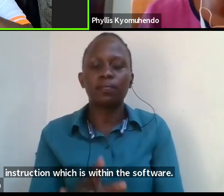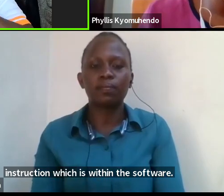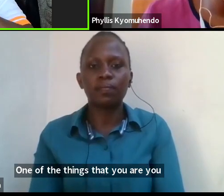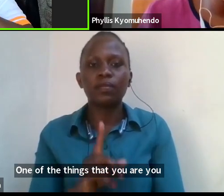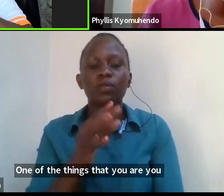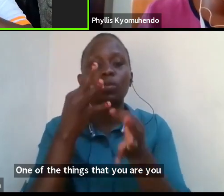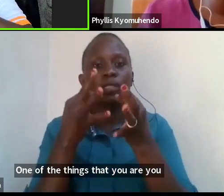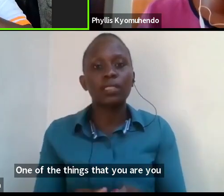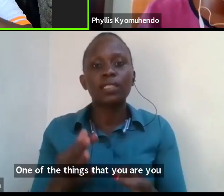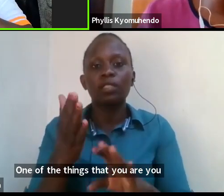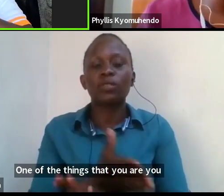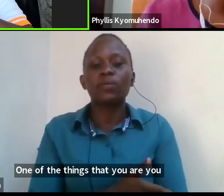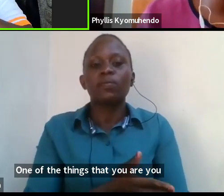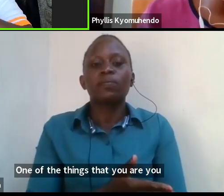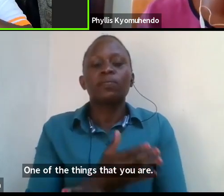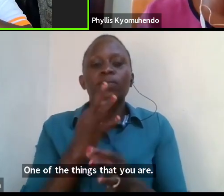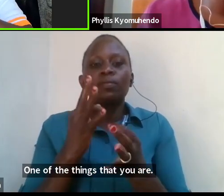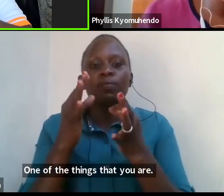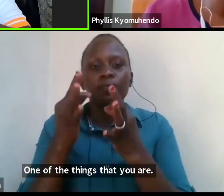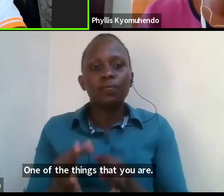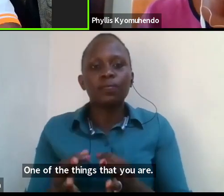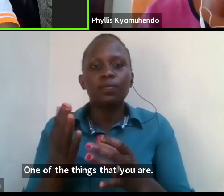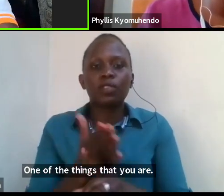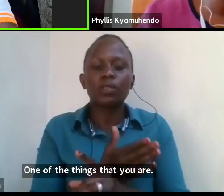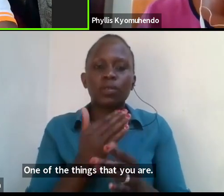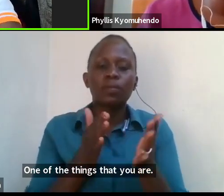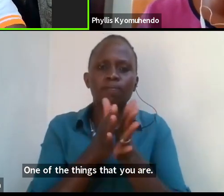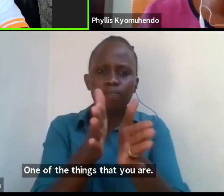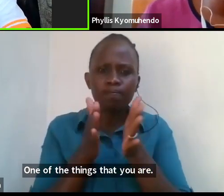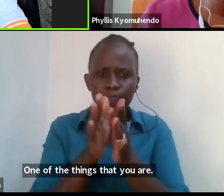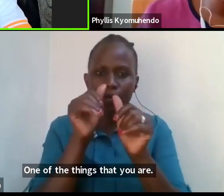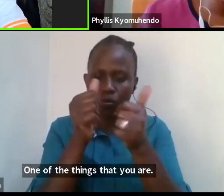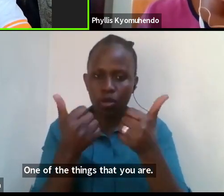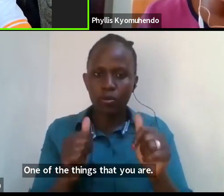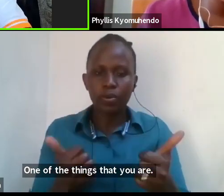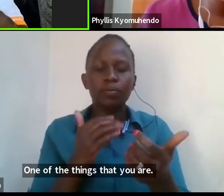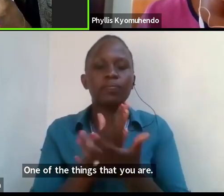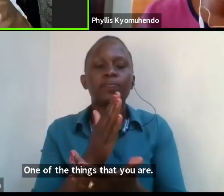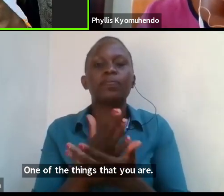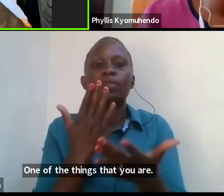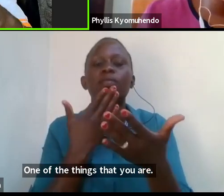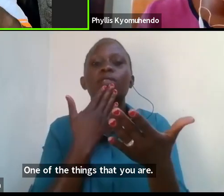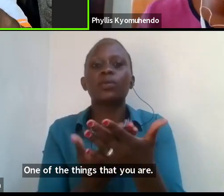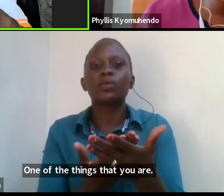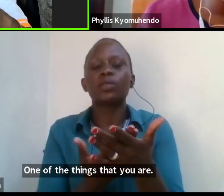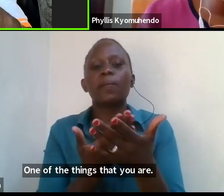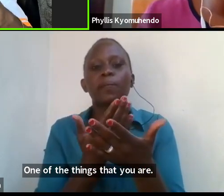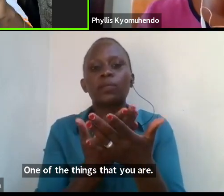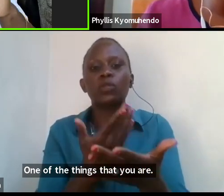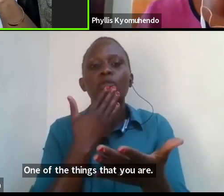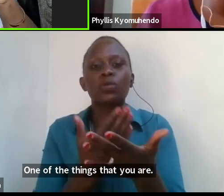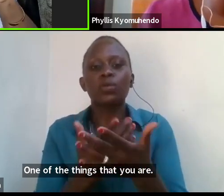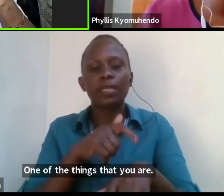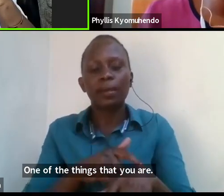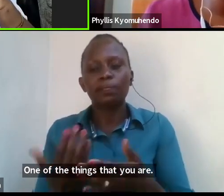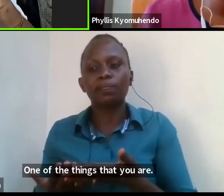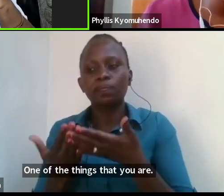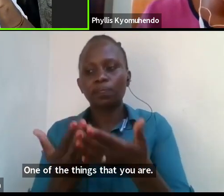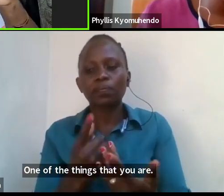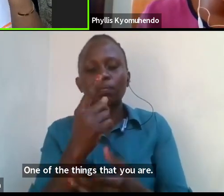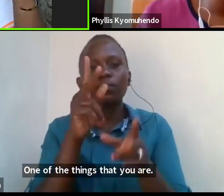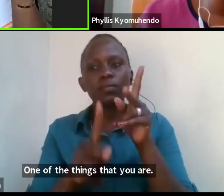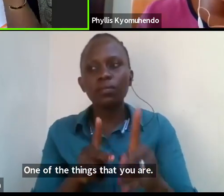you are highlighting very well, and maybe this might be a good time to bring in one of our other panelists. One of the things you're highlighting very well is that you do not have to